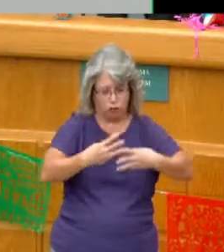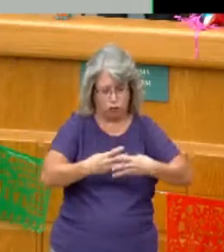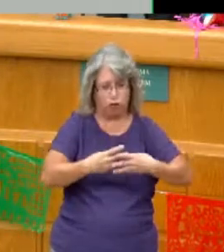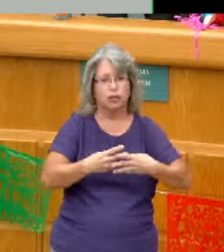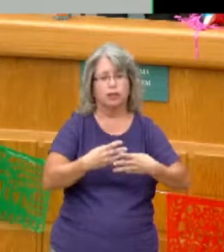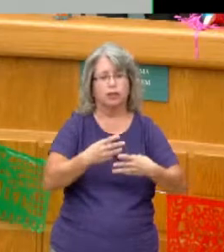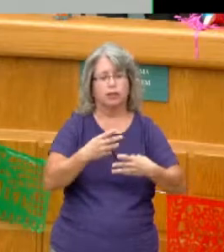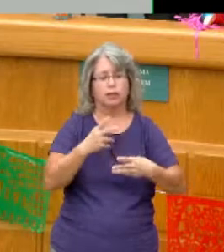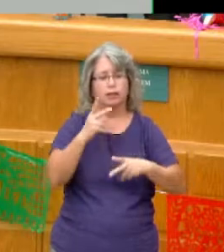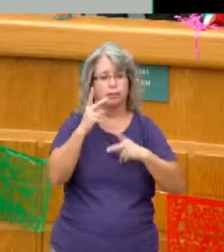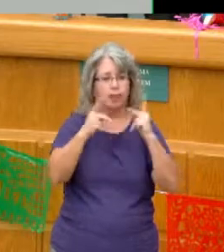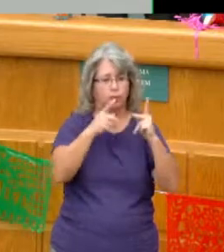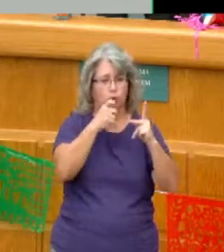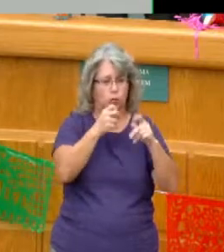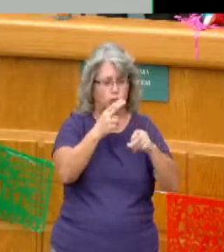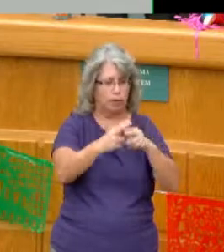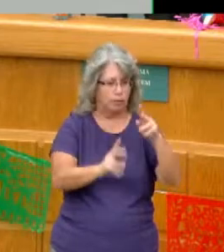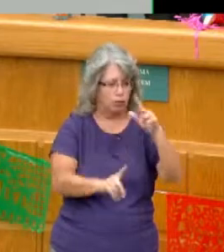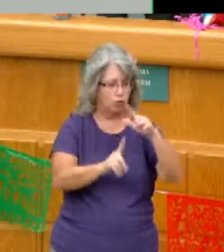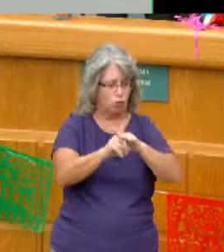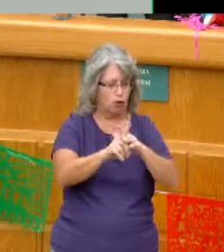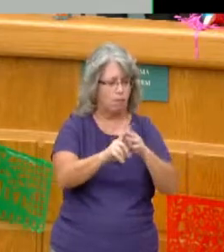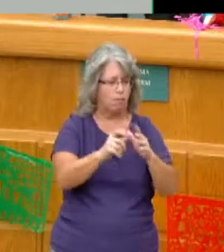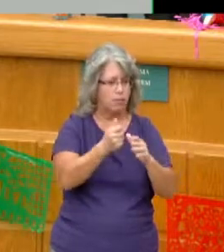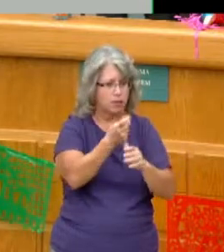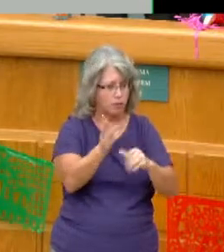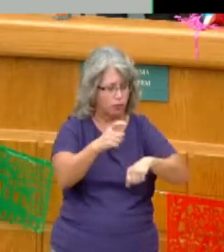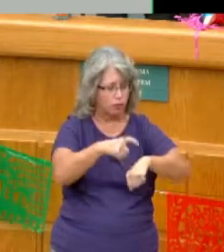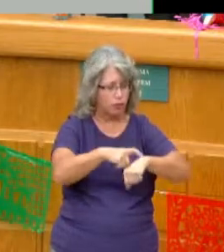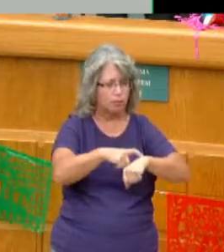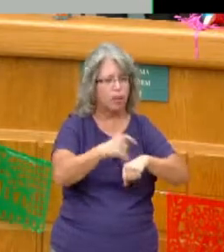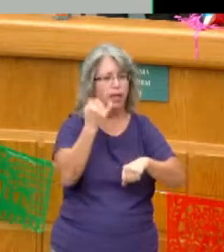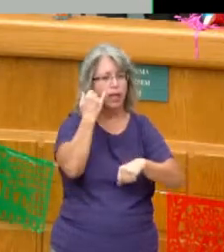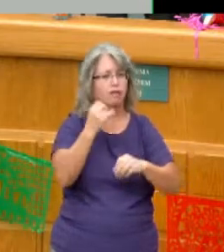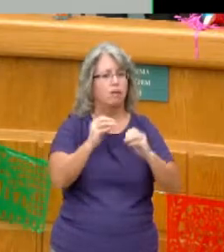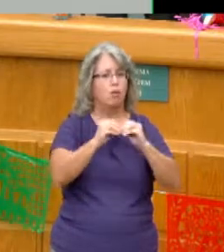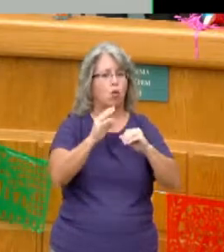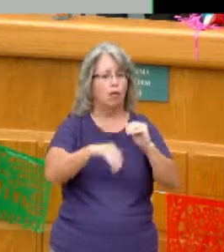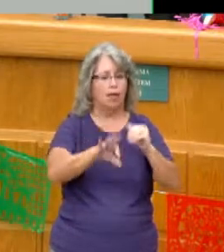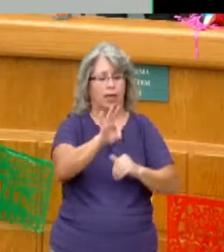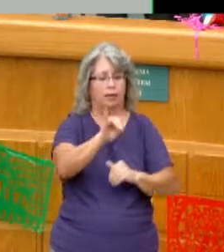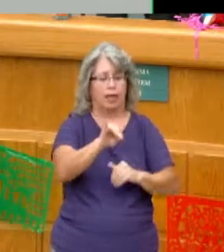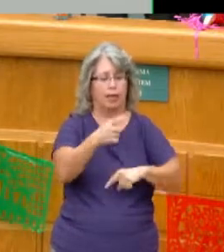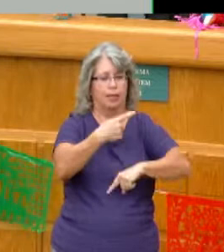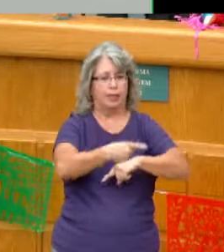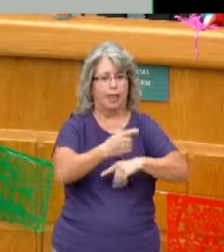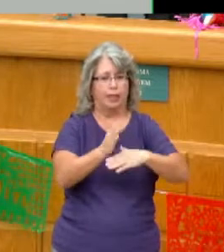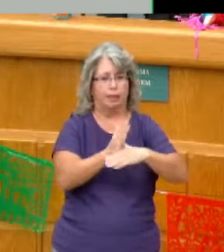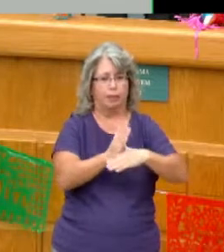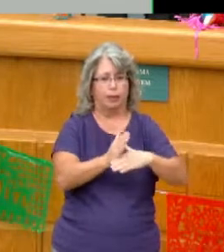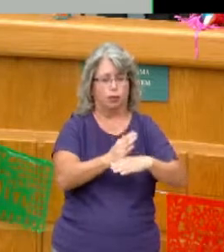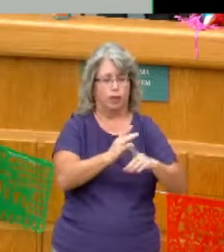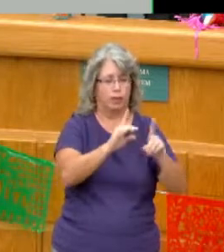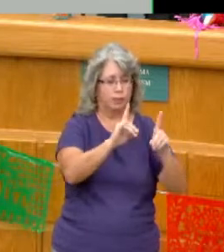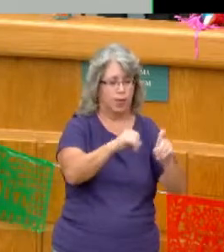tests. And if there's more than 90 days between positive tests, then that counts as a reinfection.